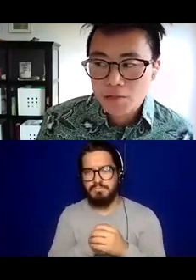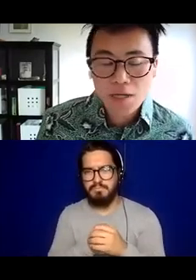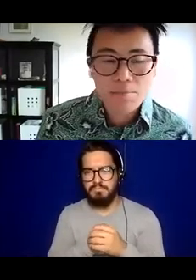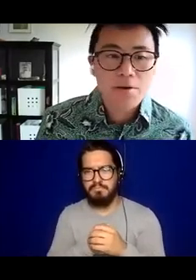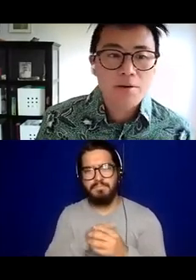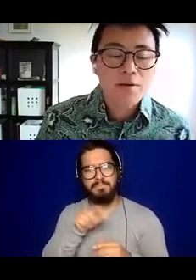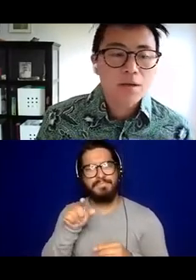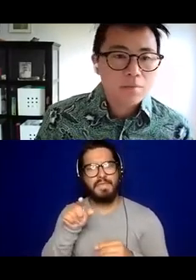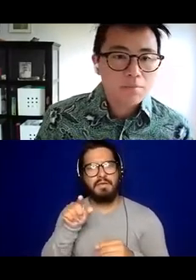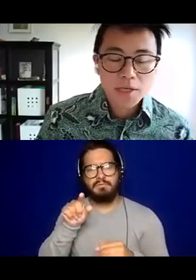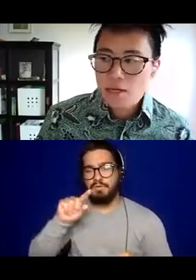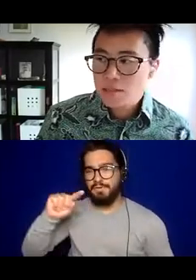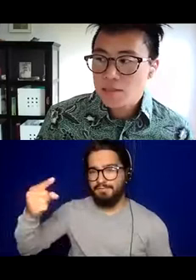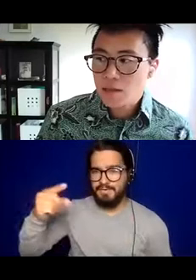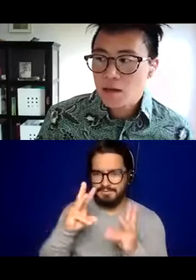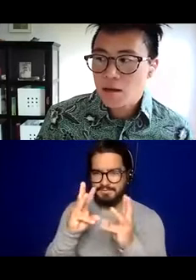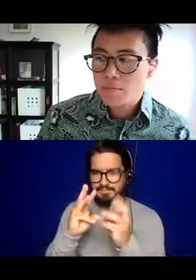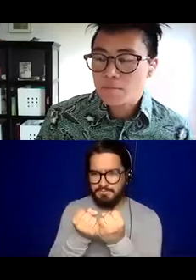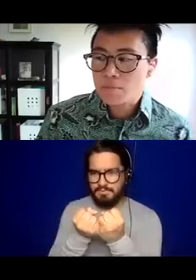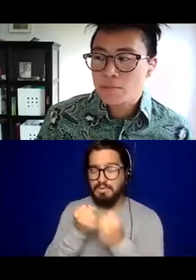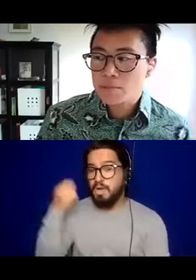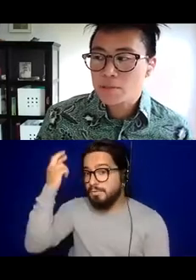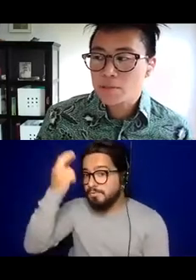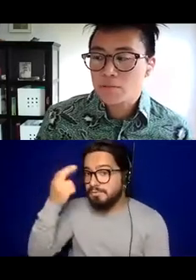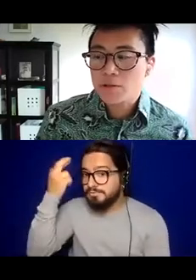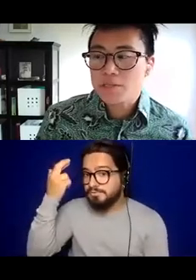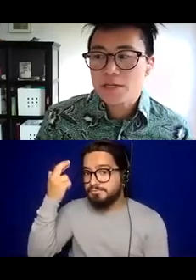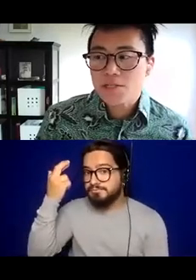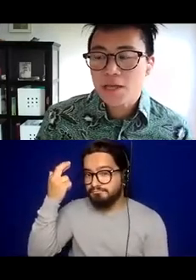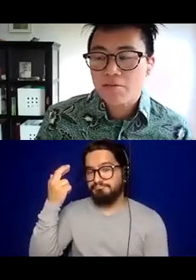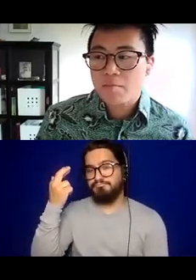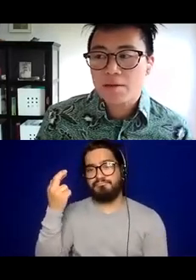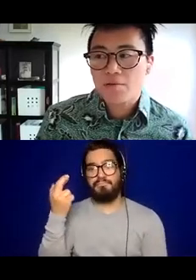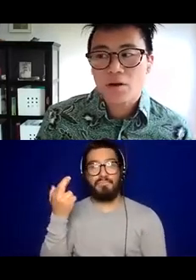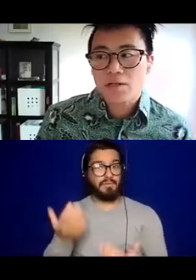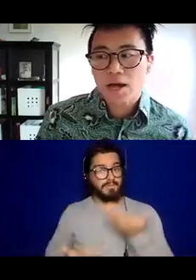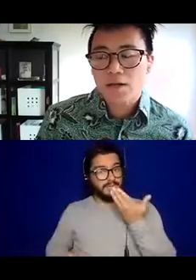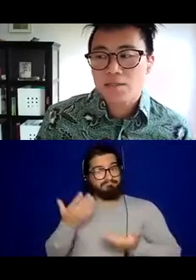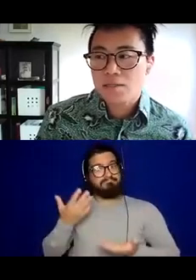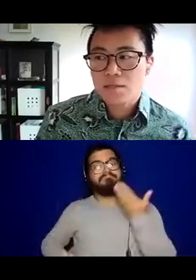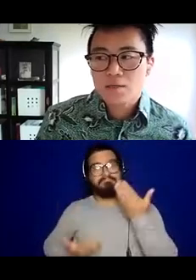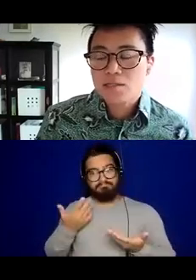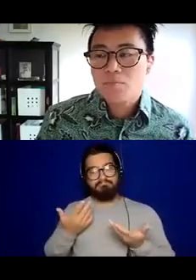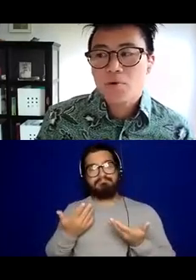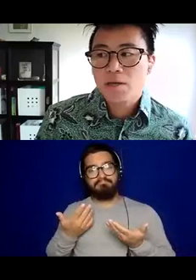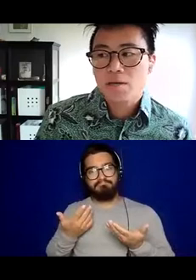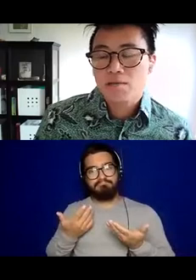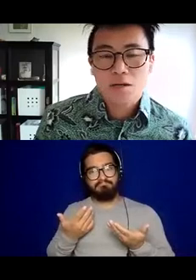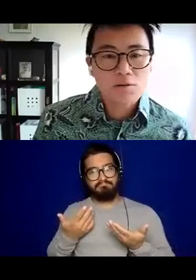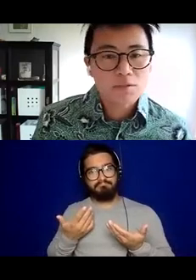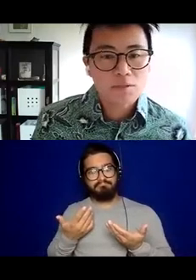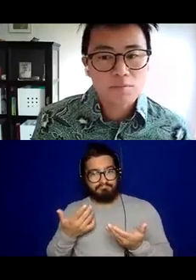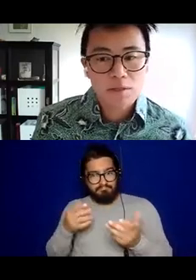the initial seminar, because it could potentially have been regarded as